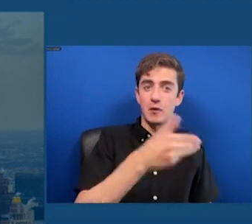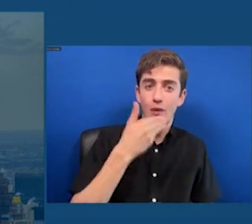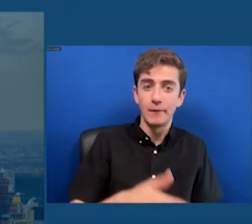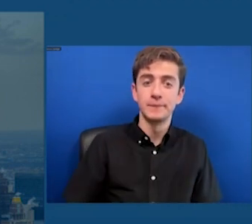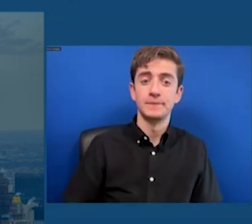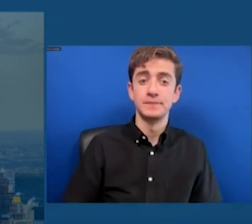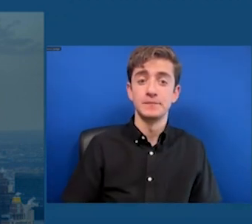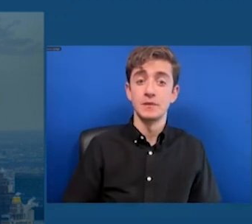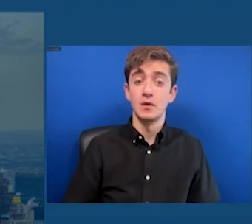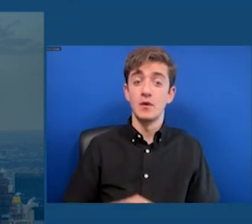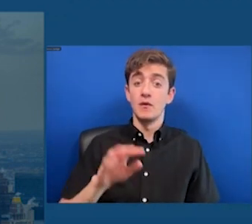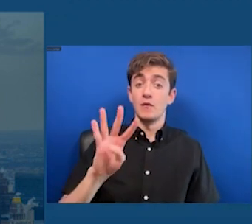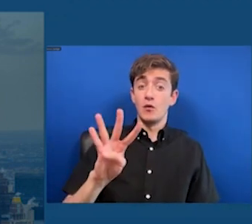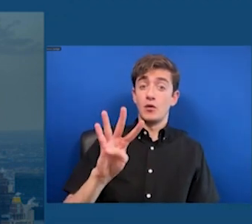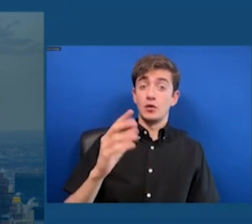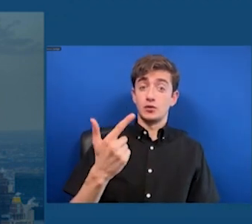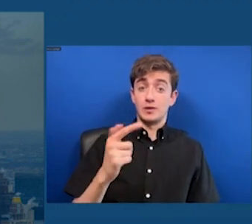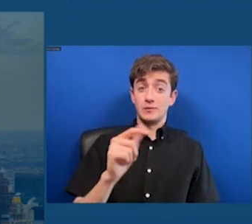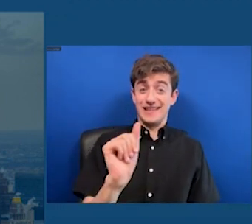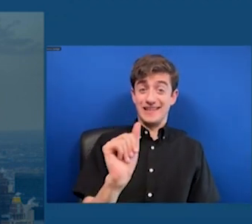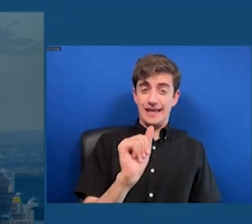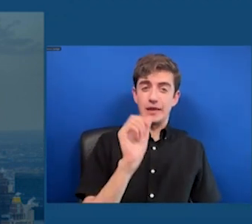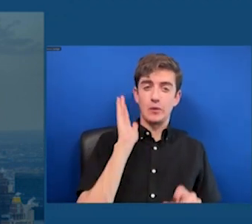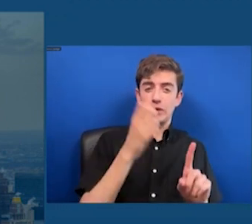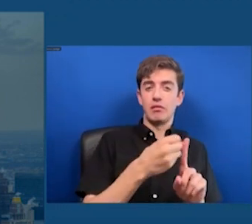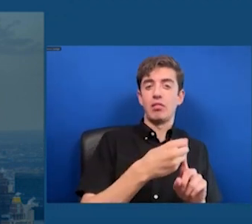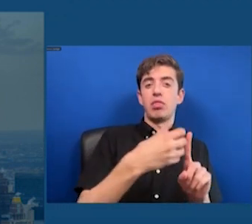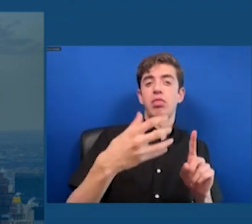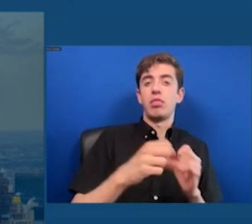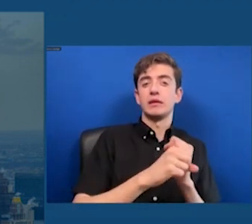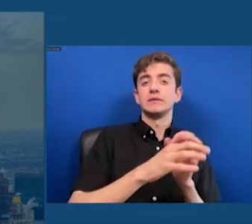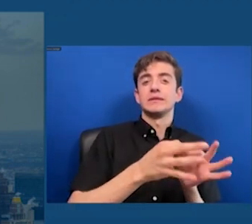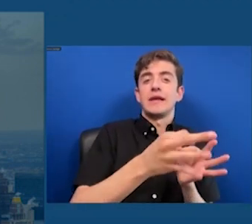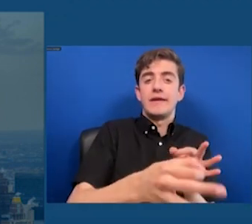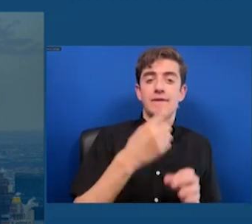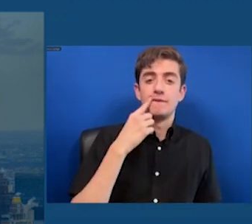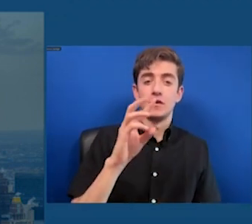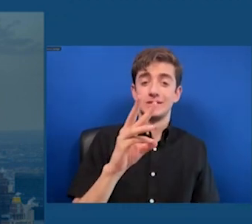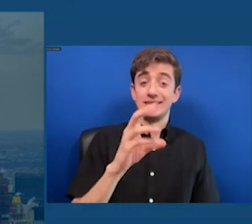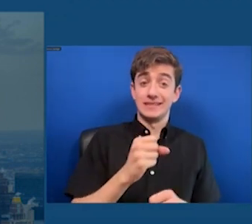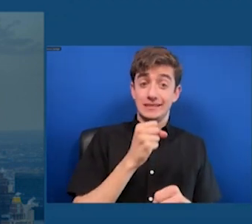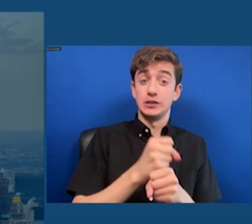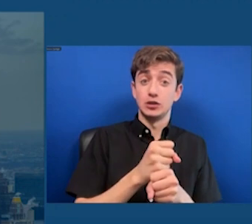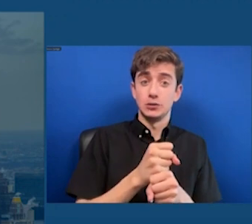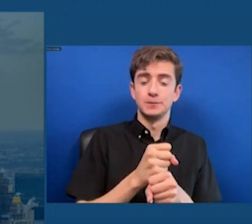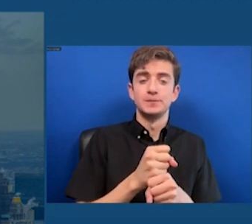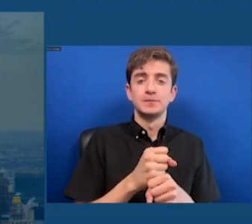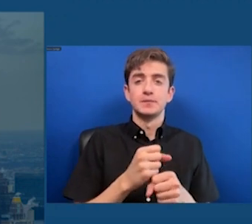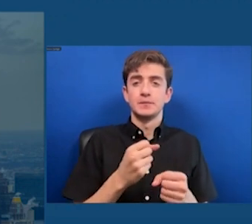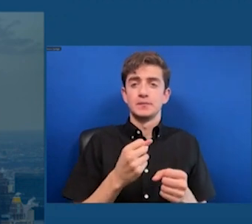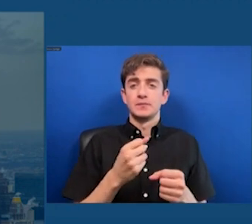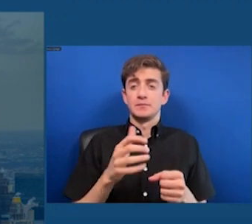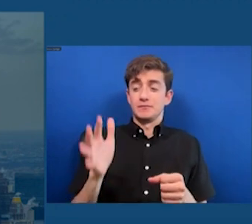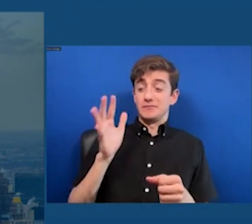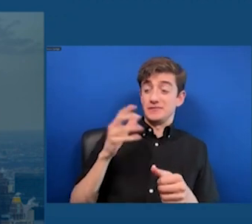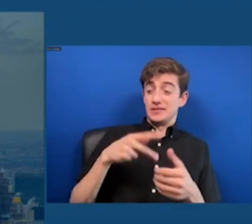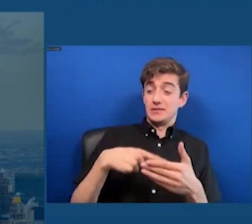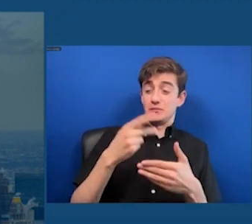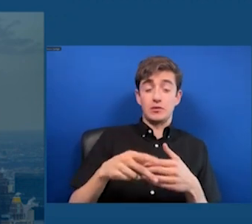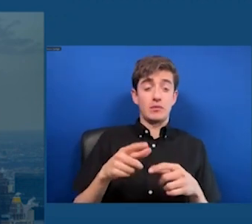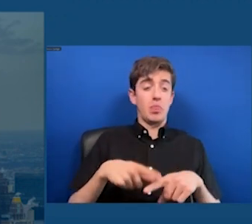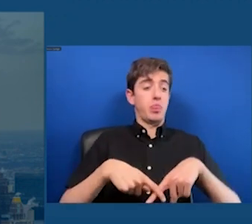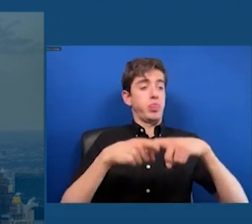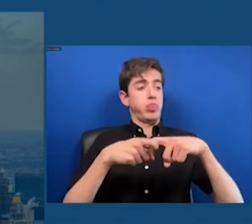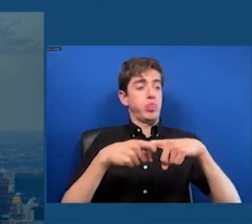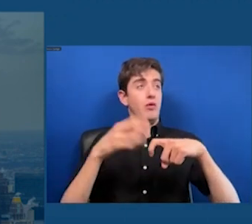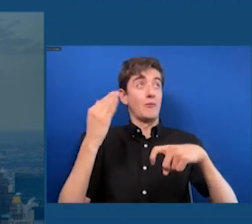for 6 years, unlocking previously approved projects that were stalled ever since this tax credit was